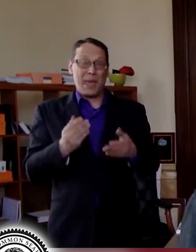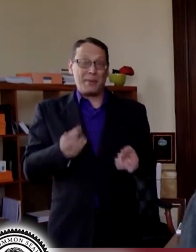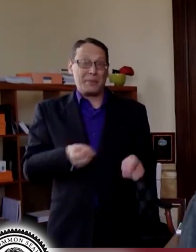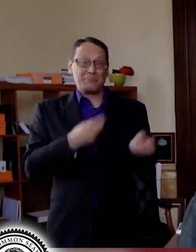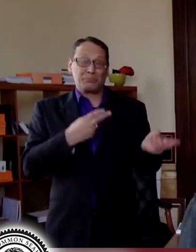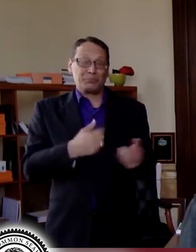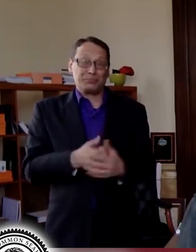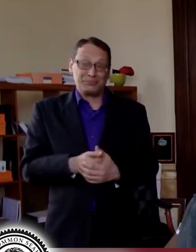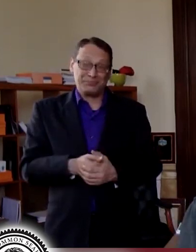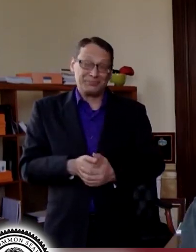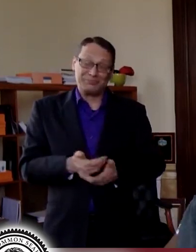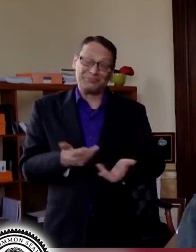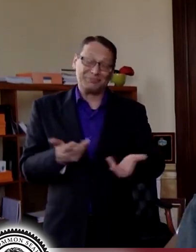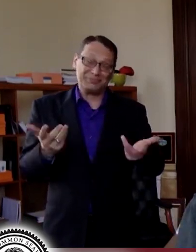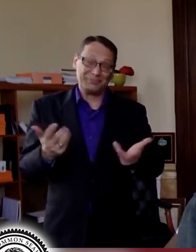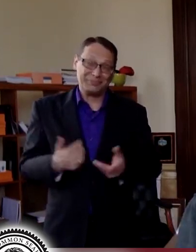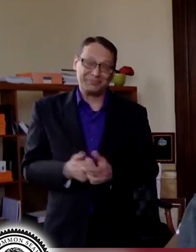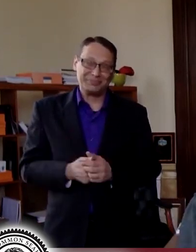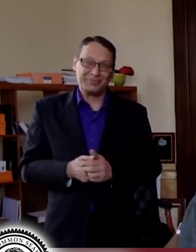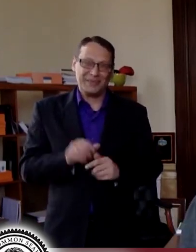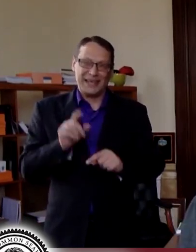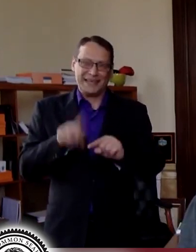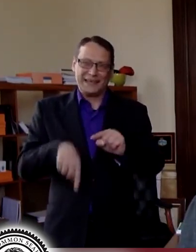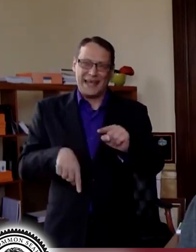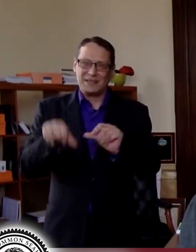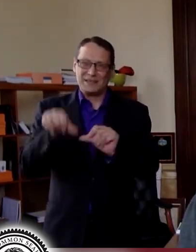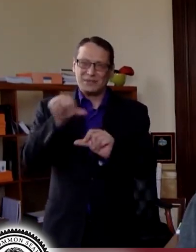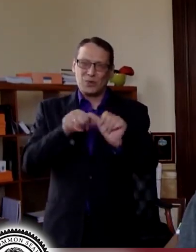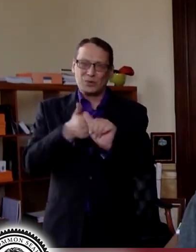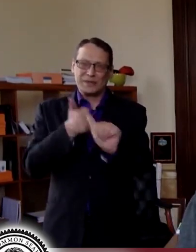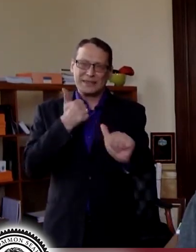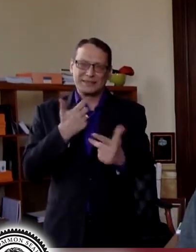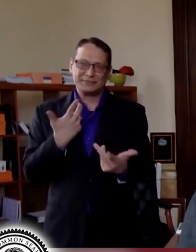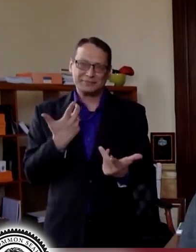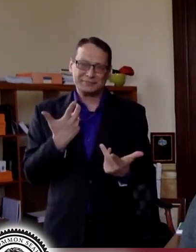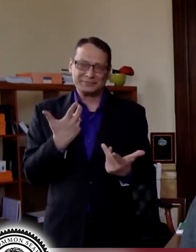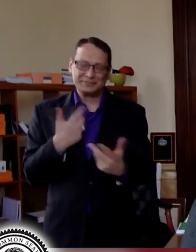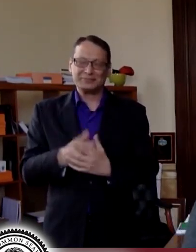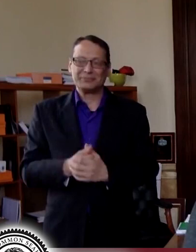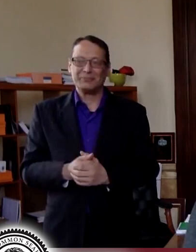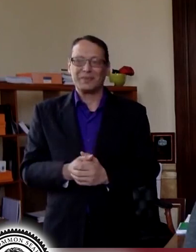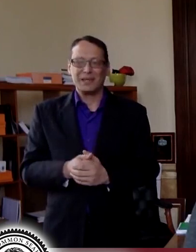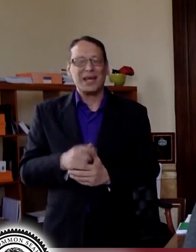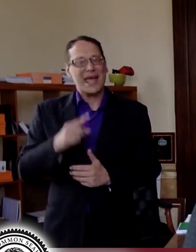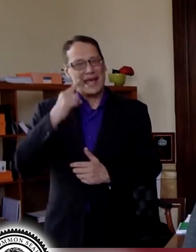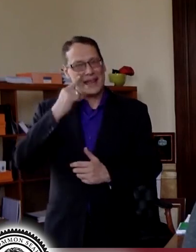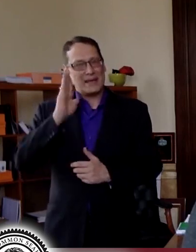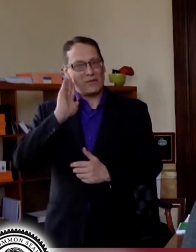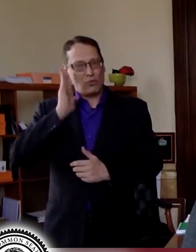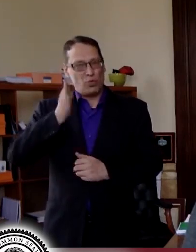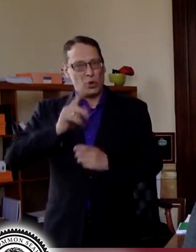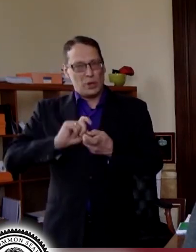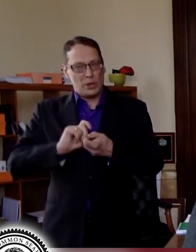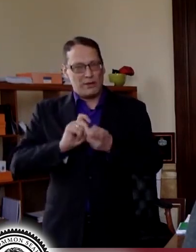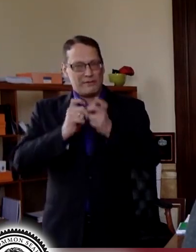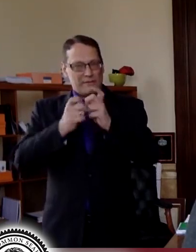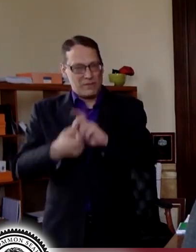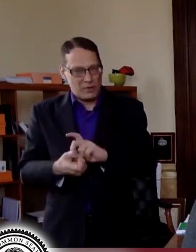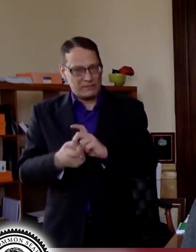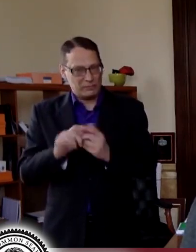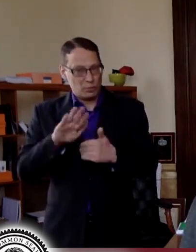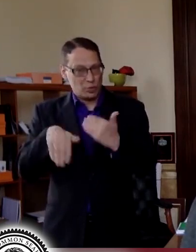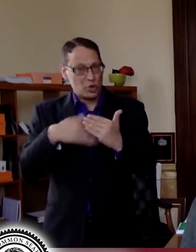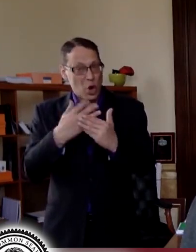that anymore, because it's just, you can't get the social distancing. So I think this is going to evolve. We're all going to participate in it.